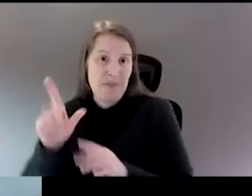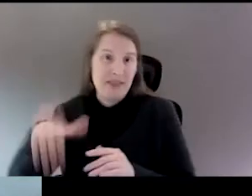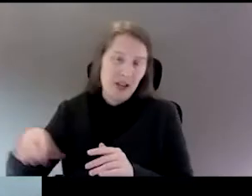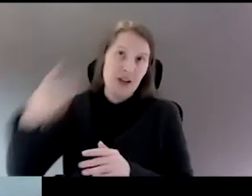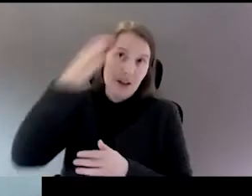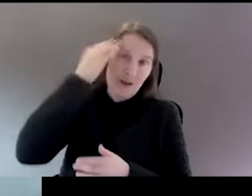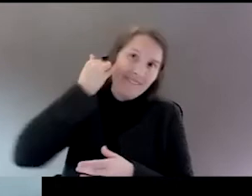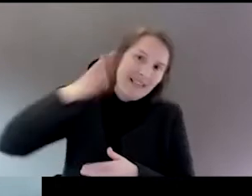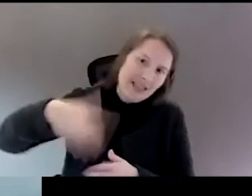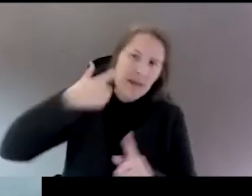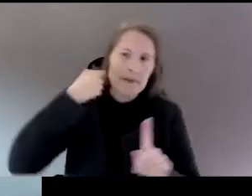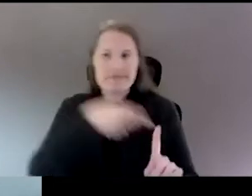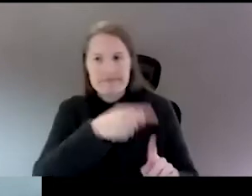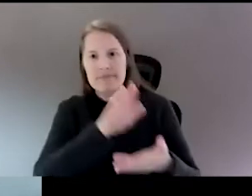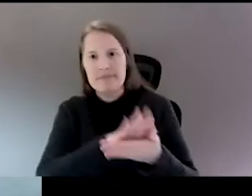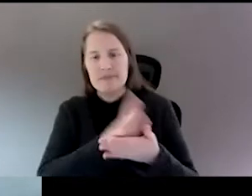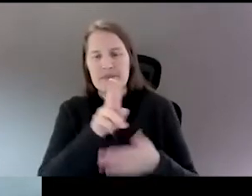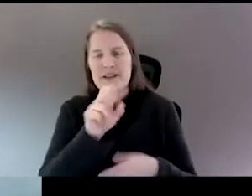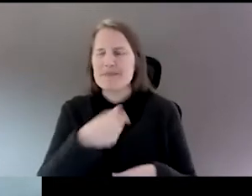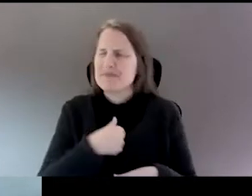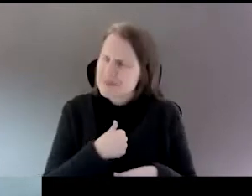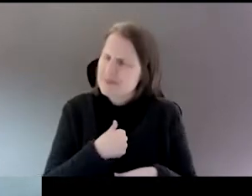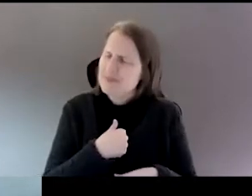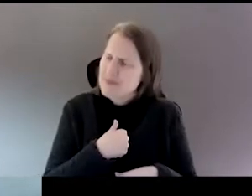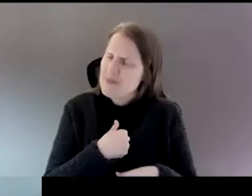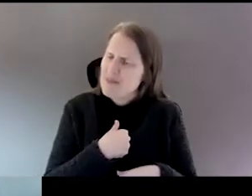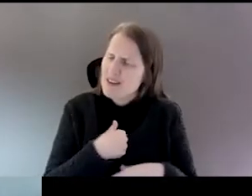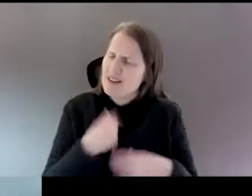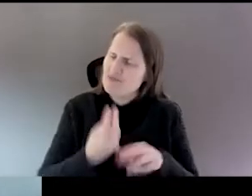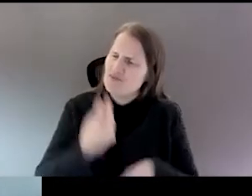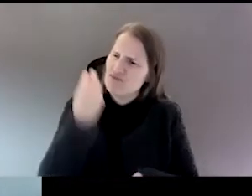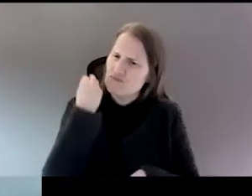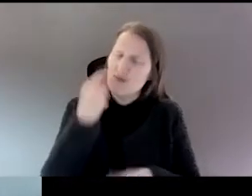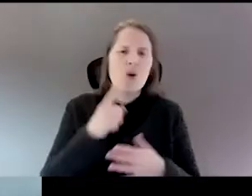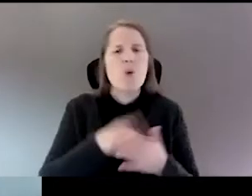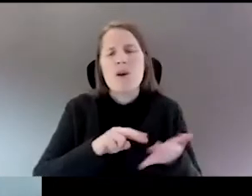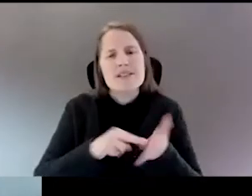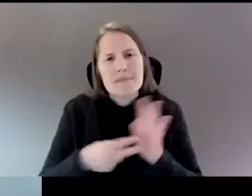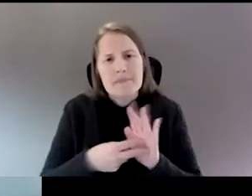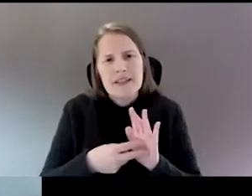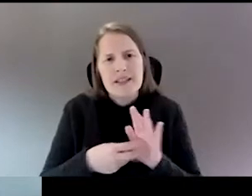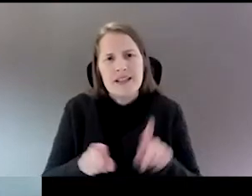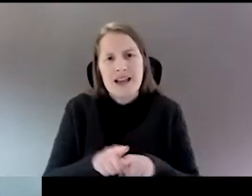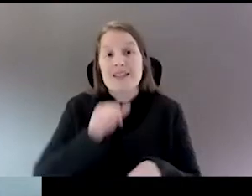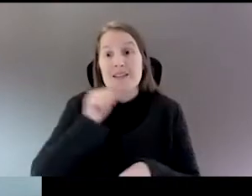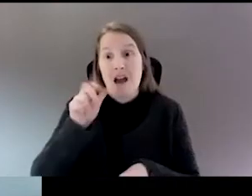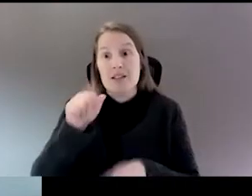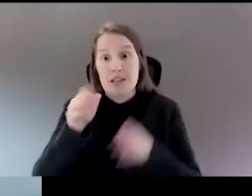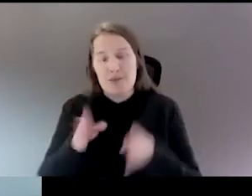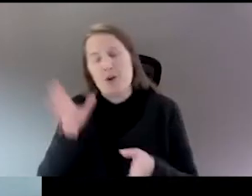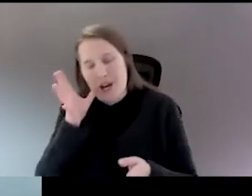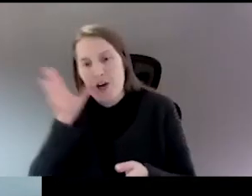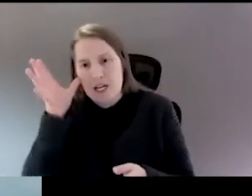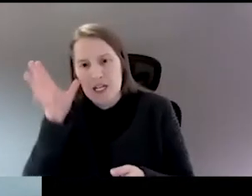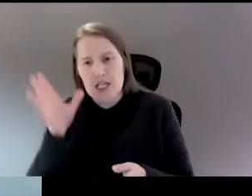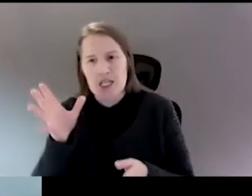why. And I thought about um, first of all, what it means as a non-disabled person or the parent of a disabled person to have to